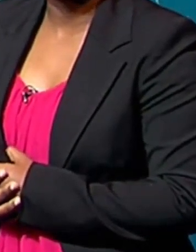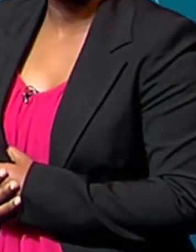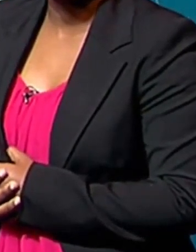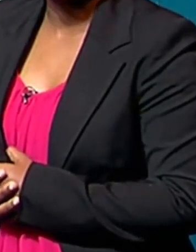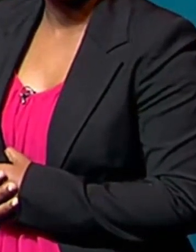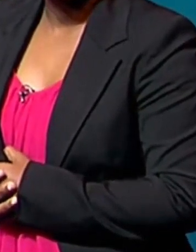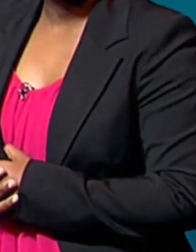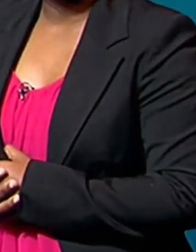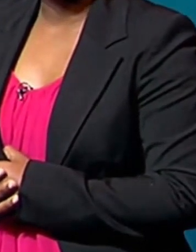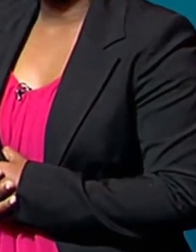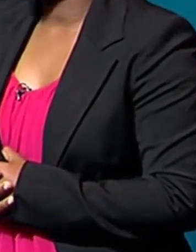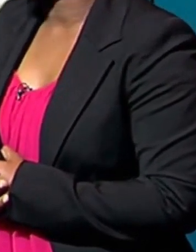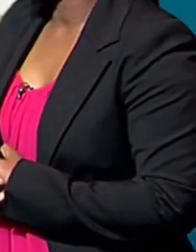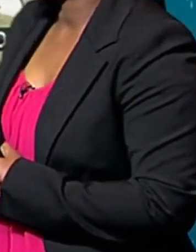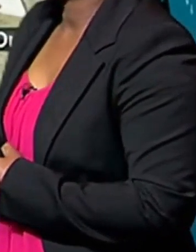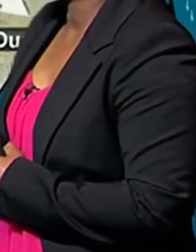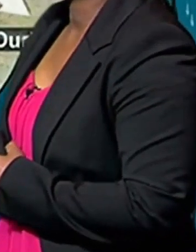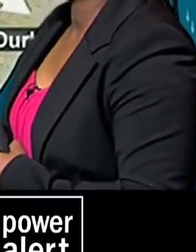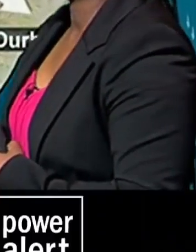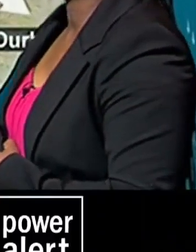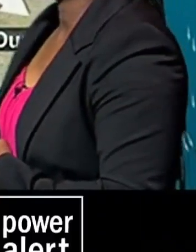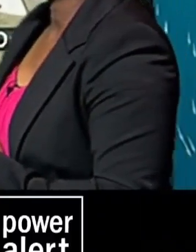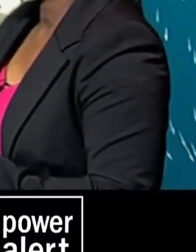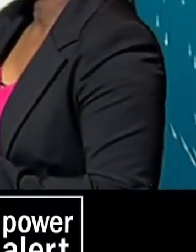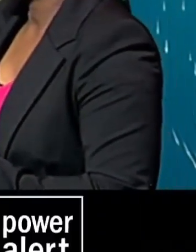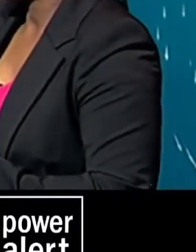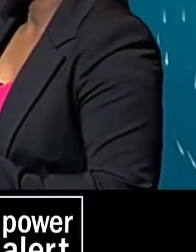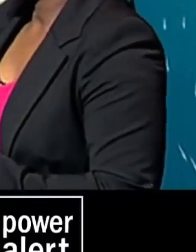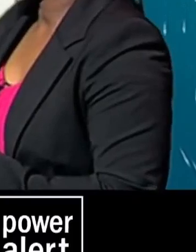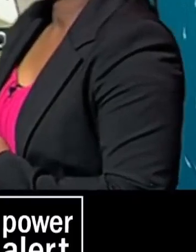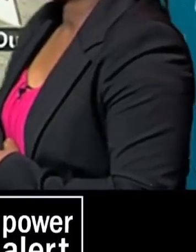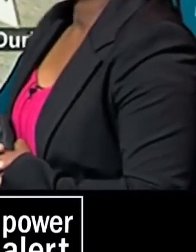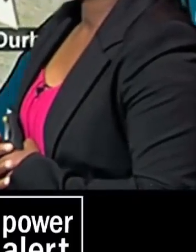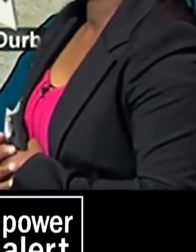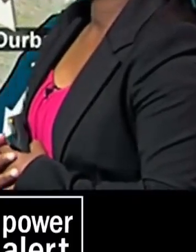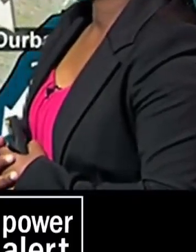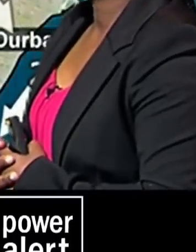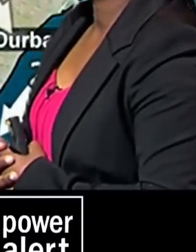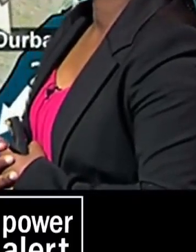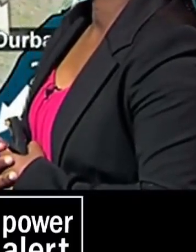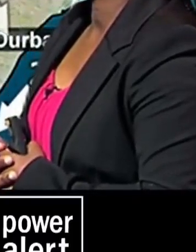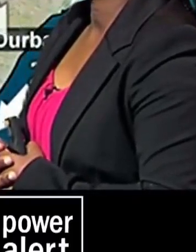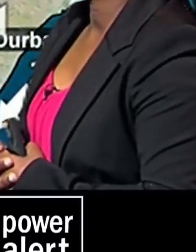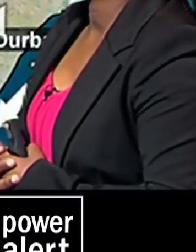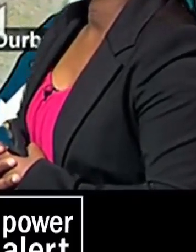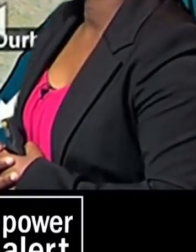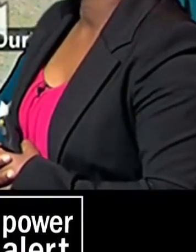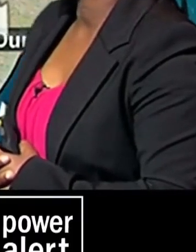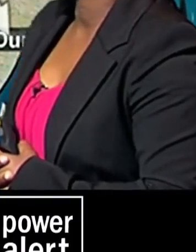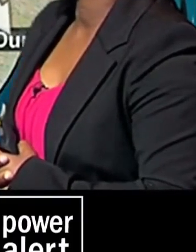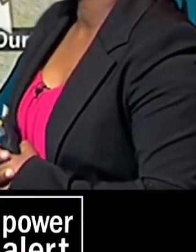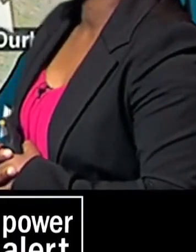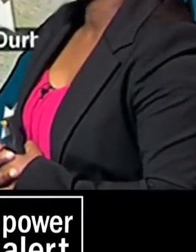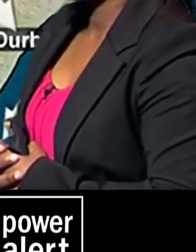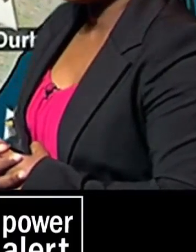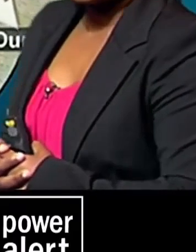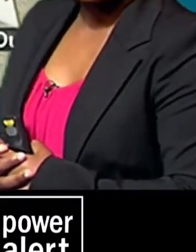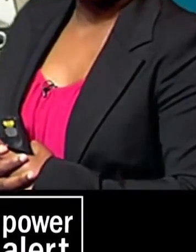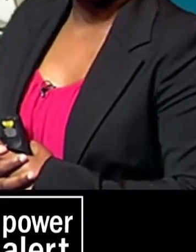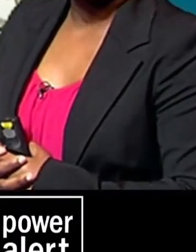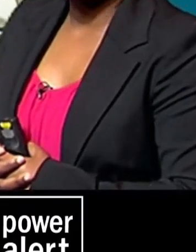united, that the party is focusing on the issues that matters for the Namibian